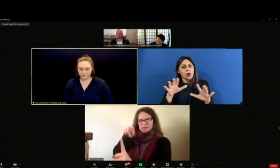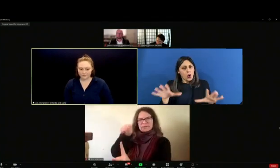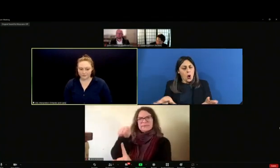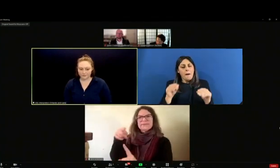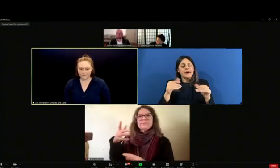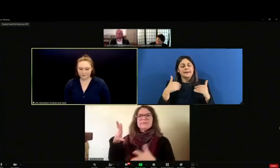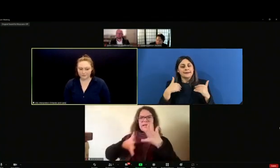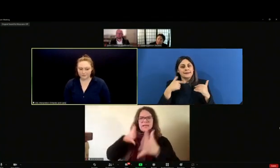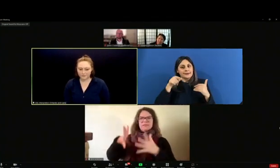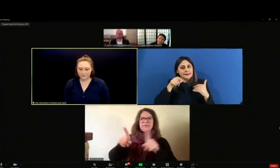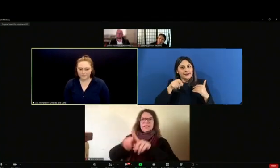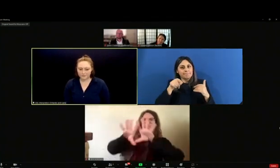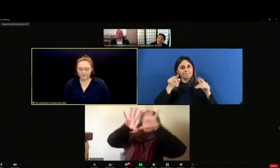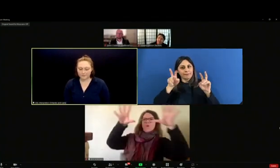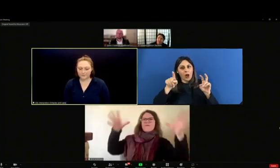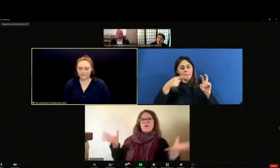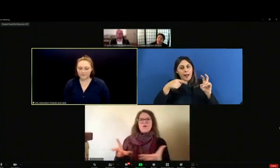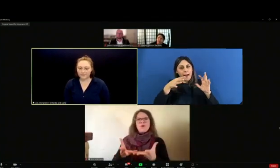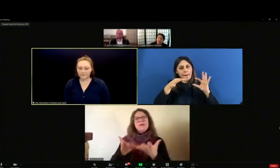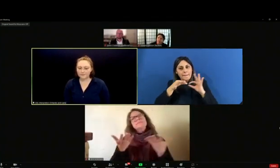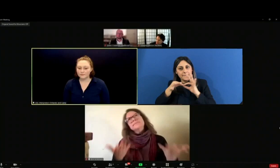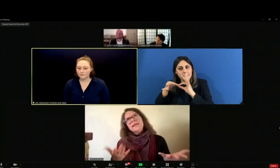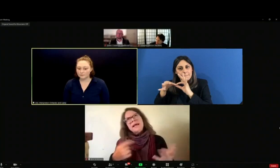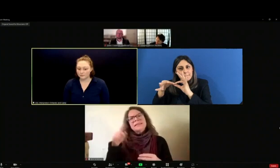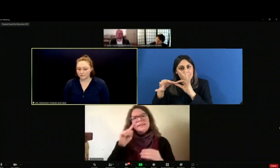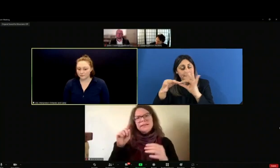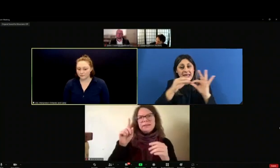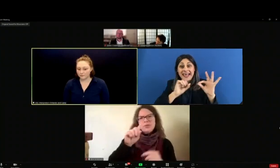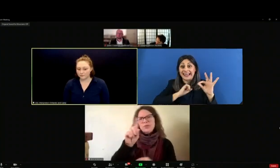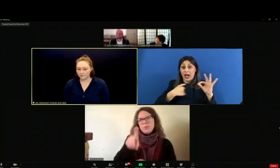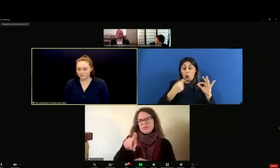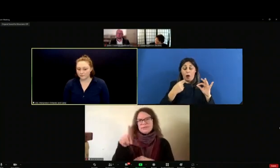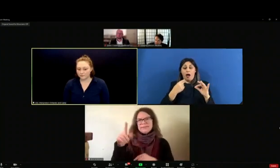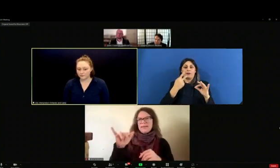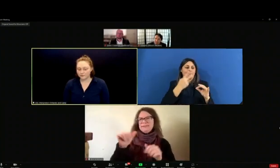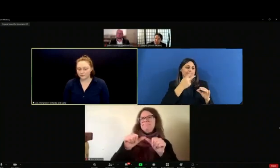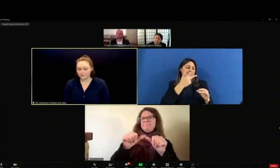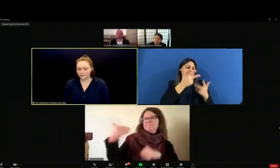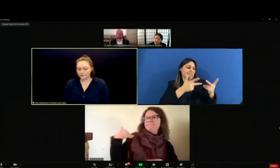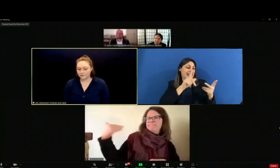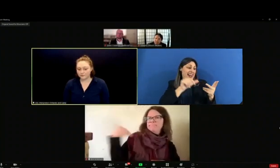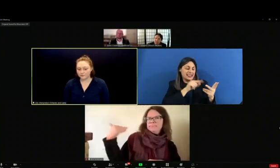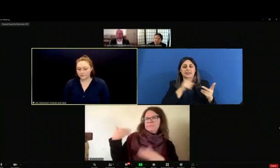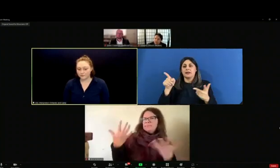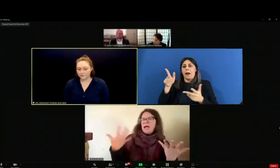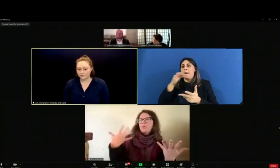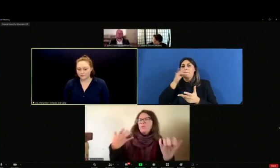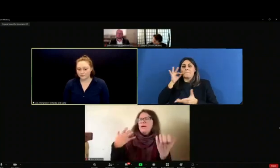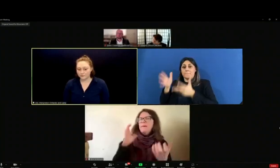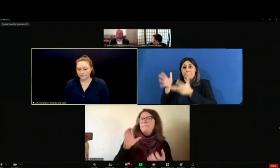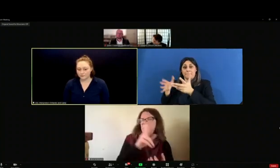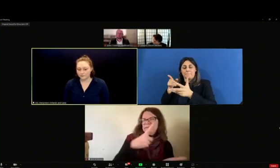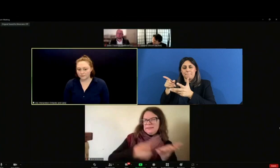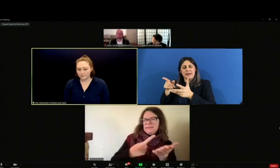this is something that I want to explore a little bit more, because when we look at the gestures overall, I think the